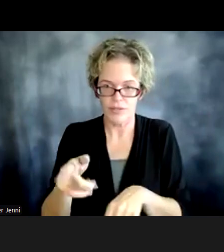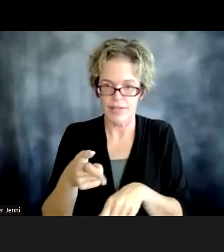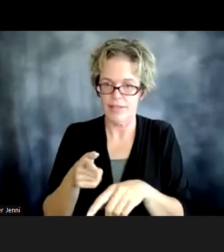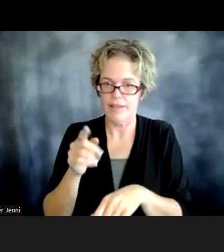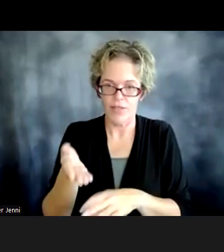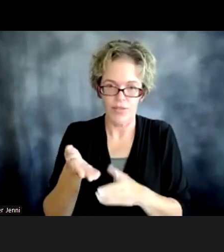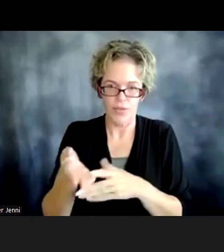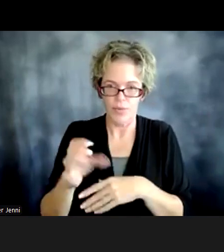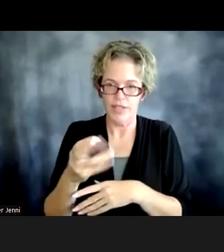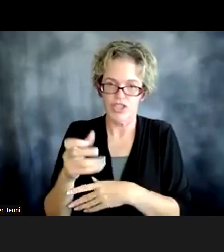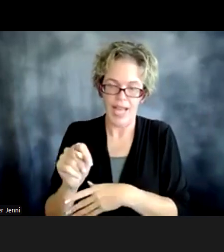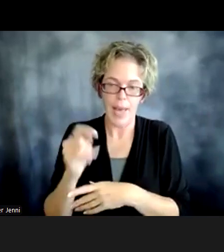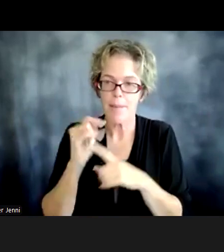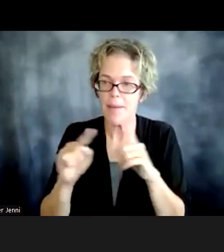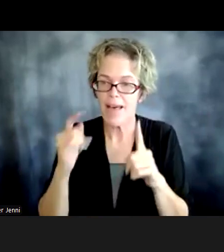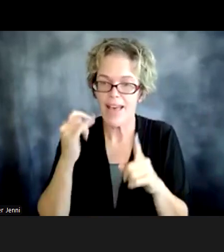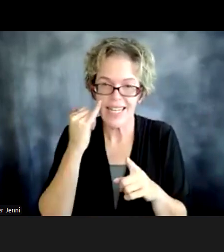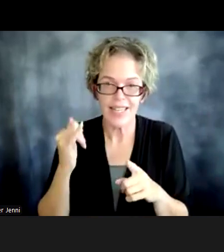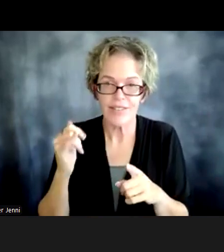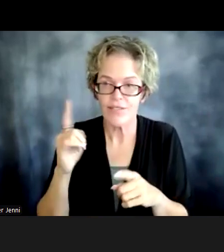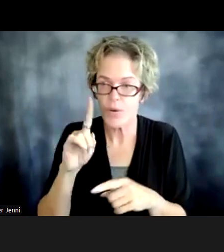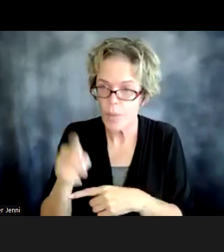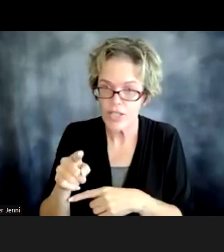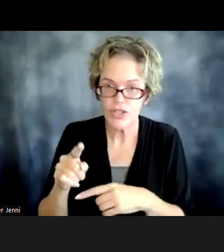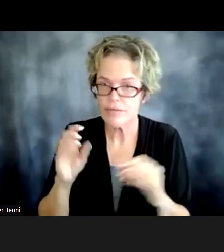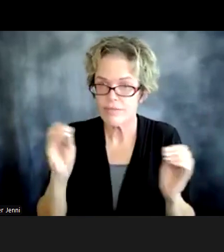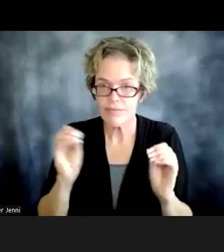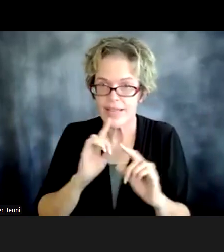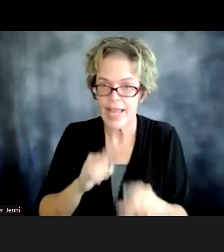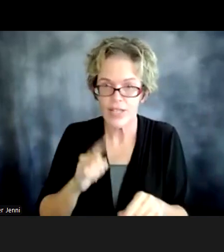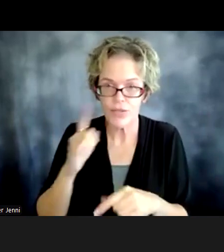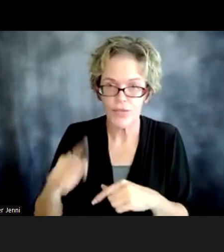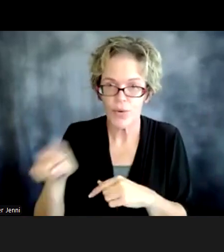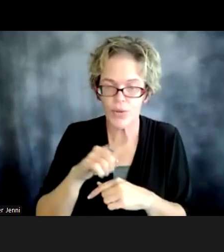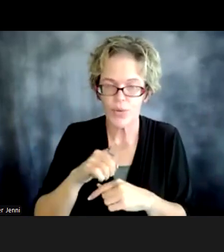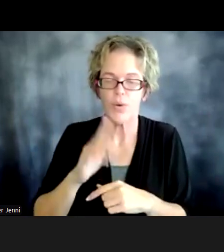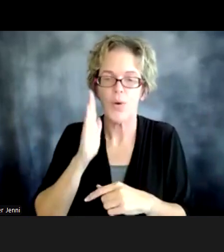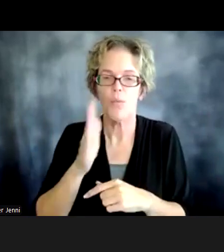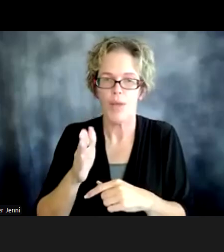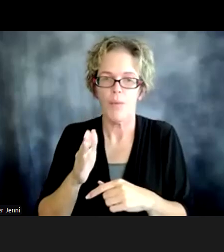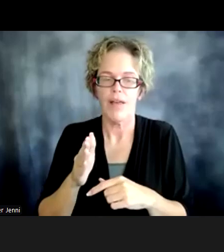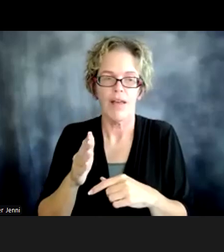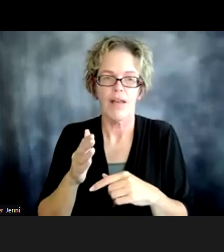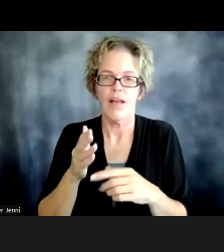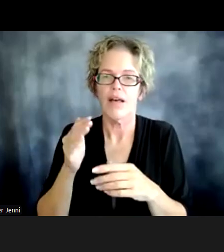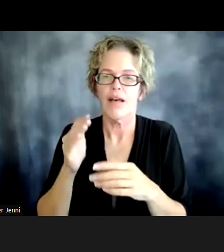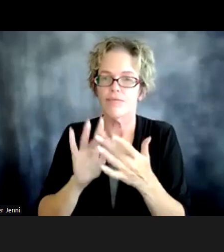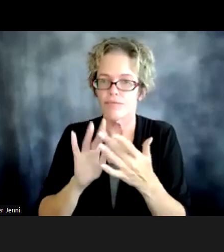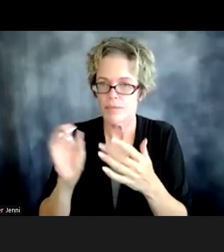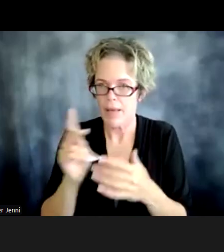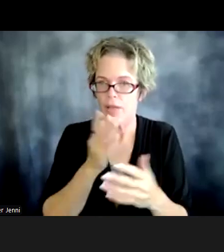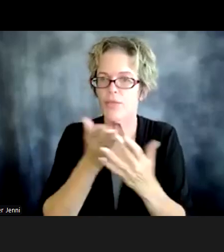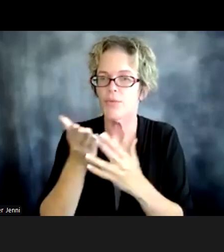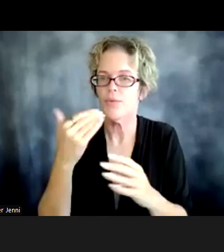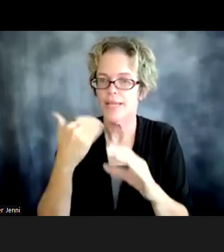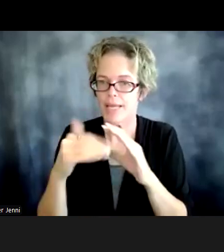all the questions, but if there's ones that don't get answered, we're going to follow up afterwards through email to you guys and through an FAQ. But